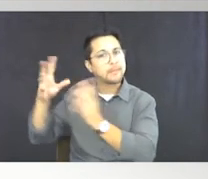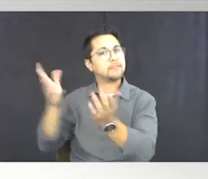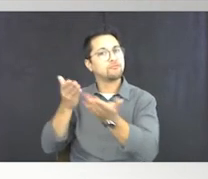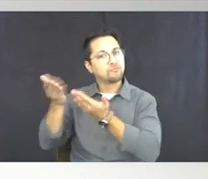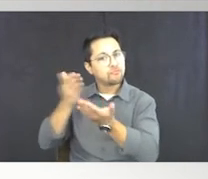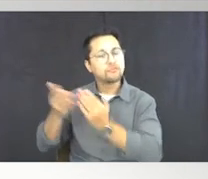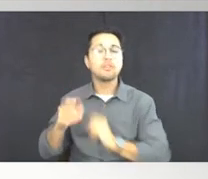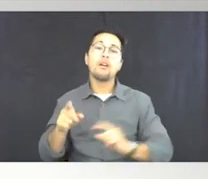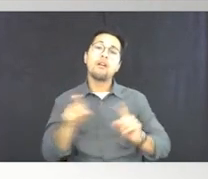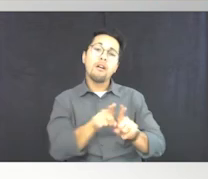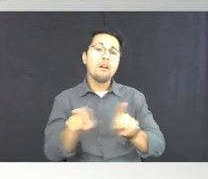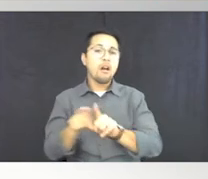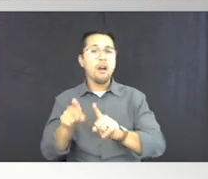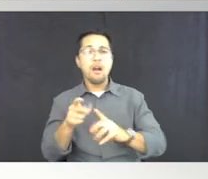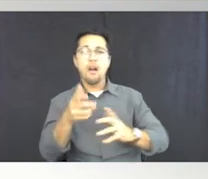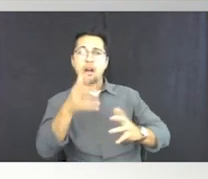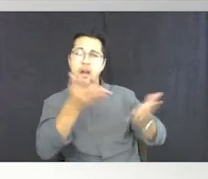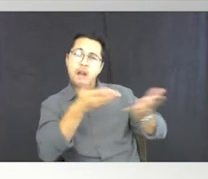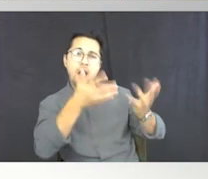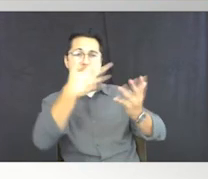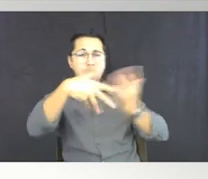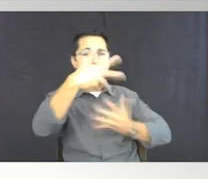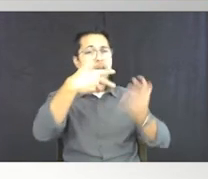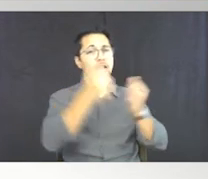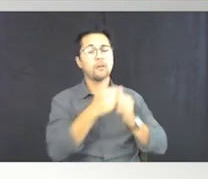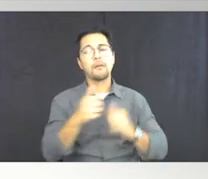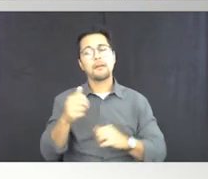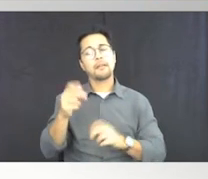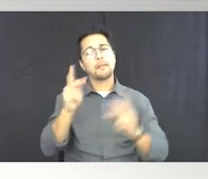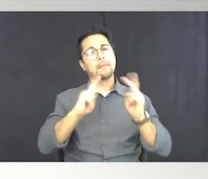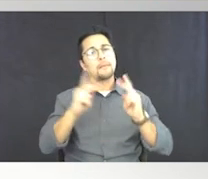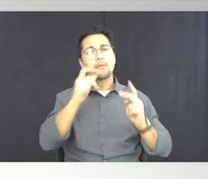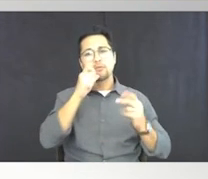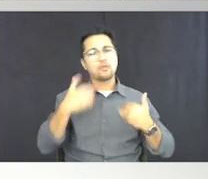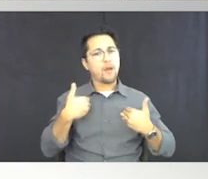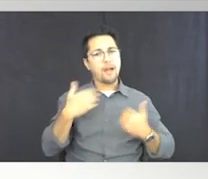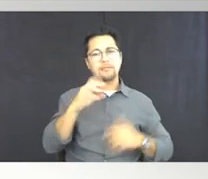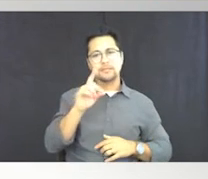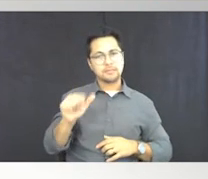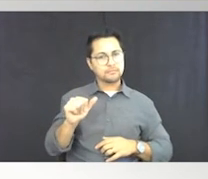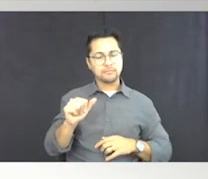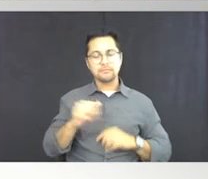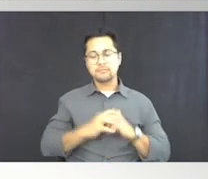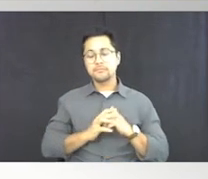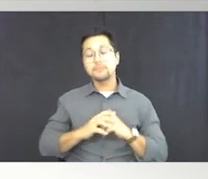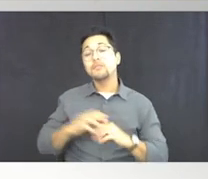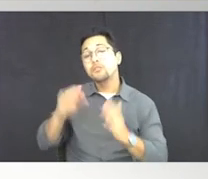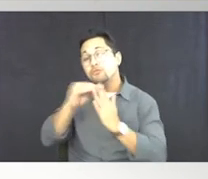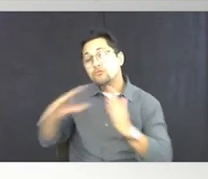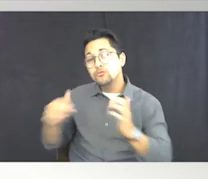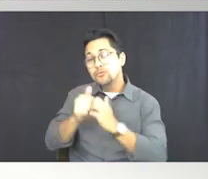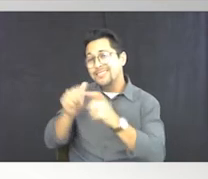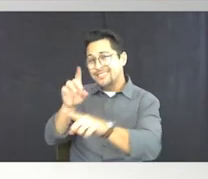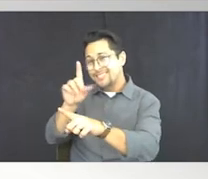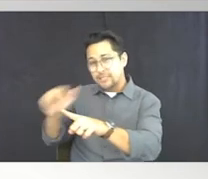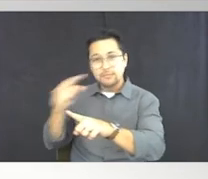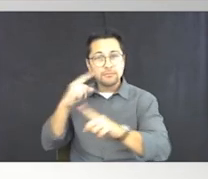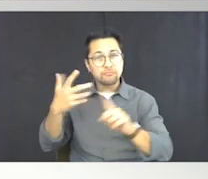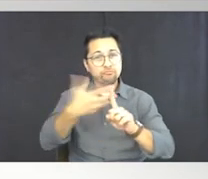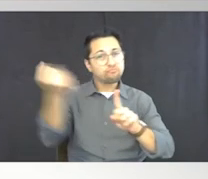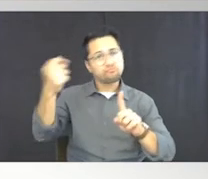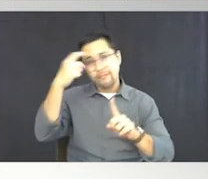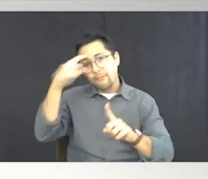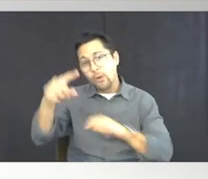to participate with non-disabled peers in relation to their current placement. Students with disabilities removed for